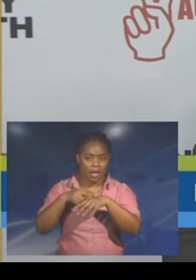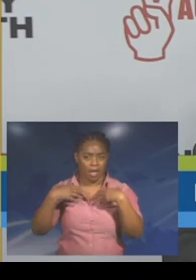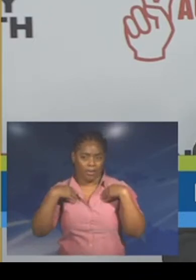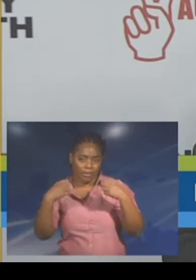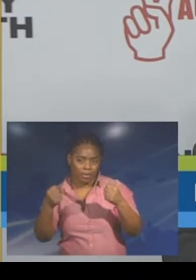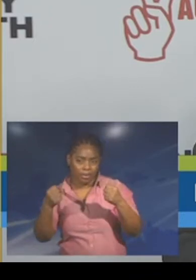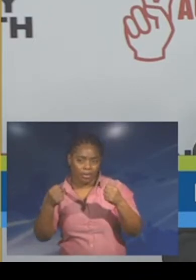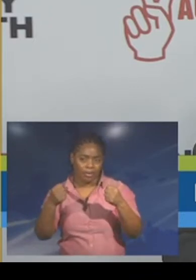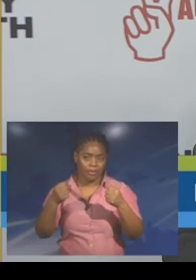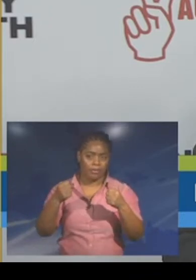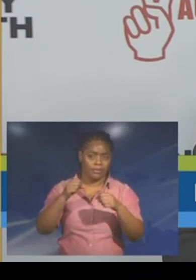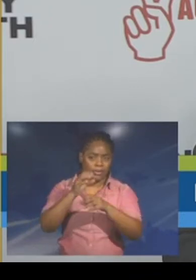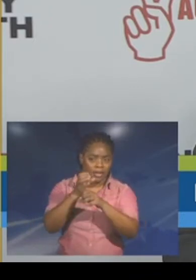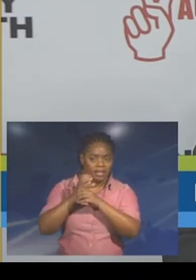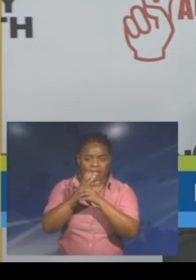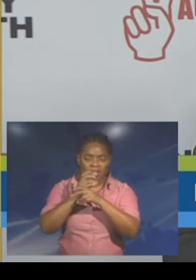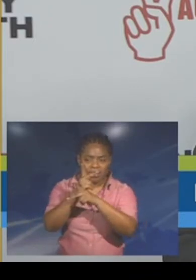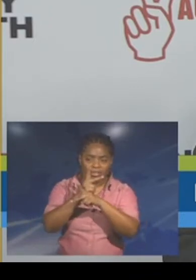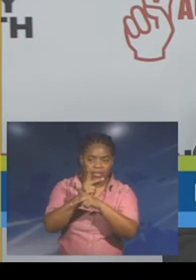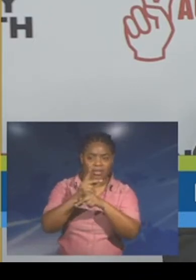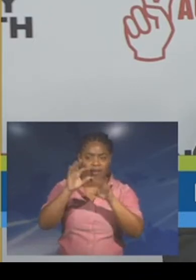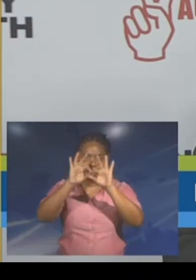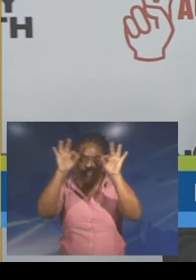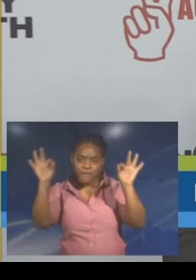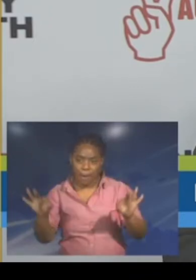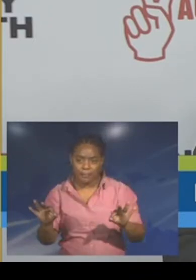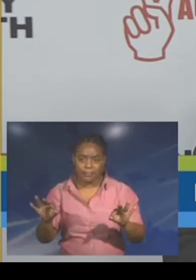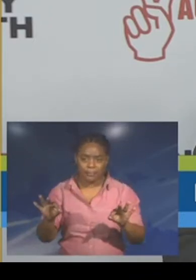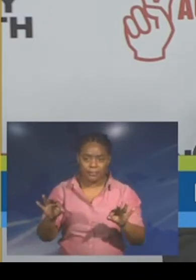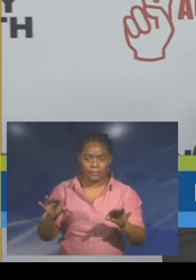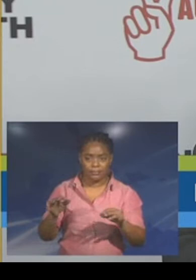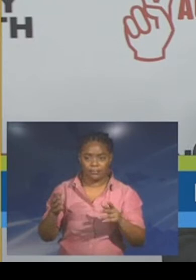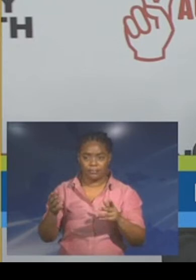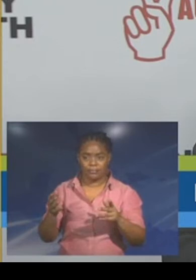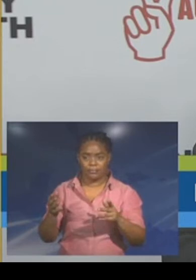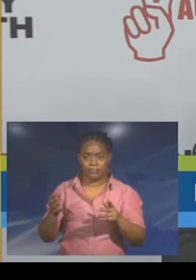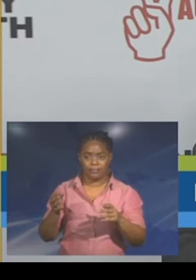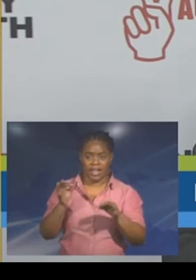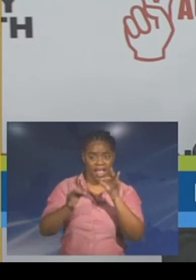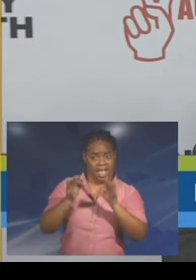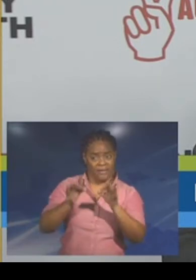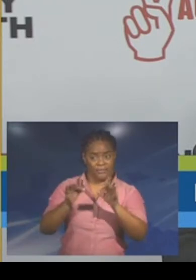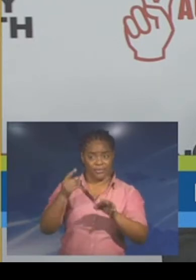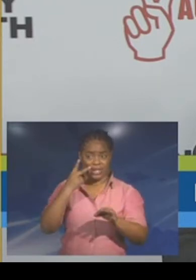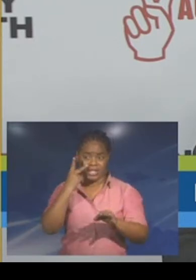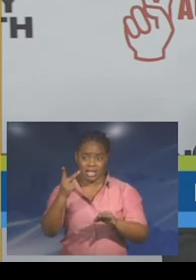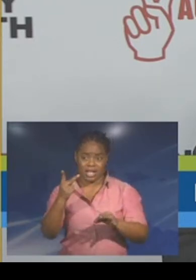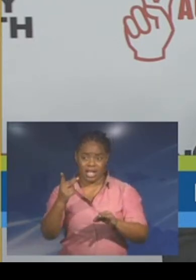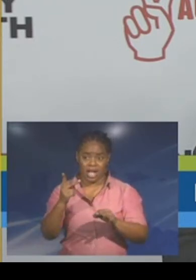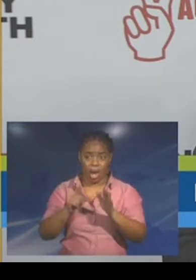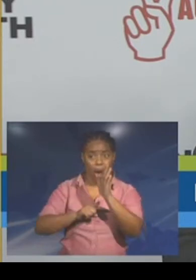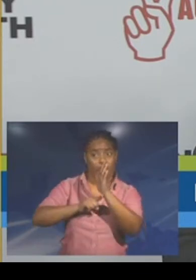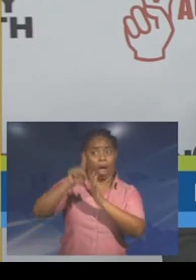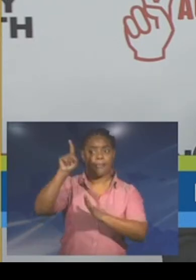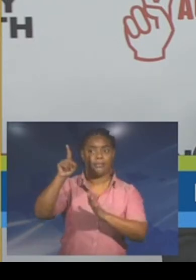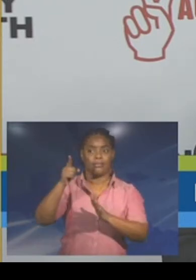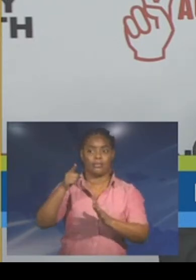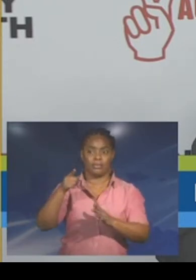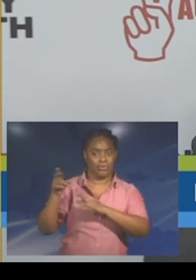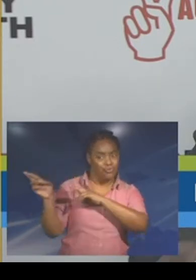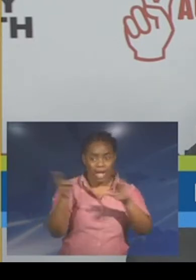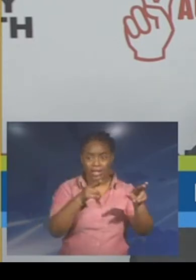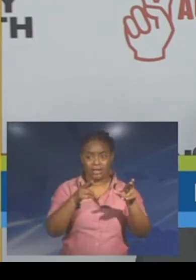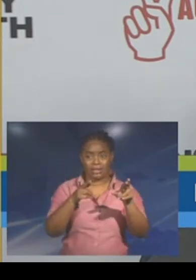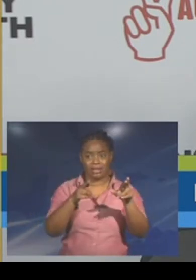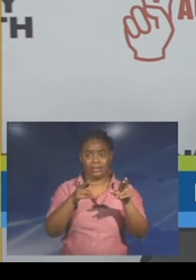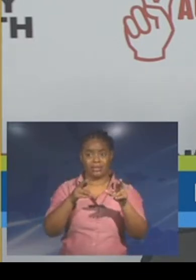COVID spikes once the mandatory mask wearing is removed? And second,